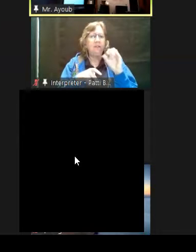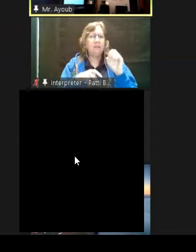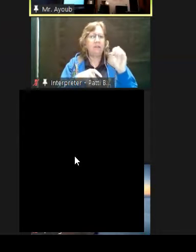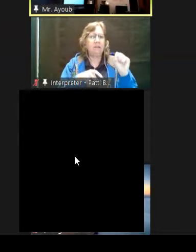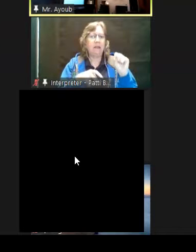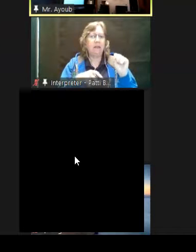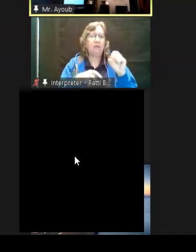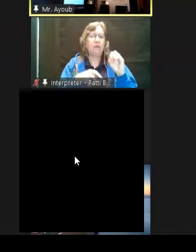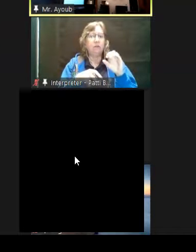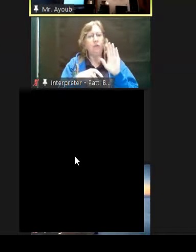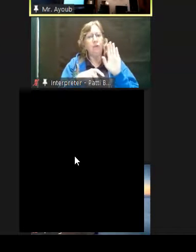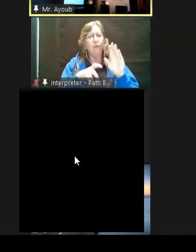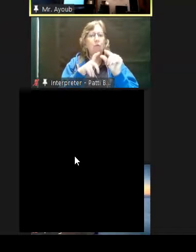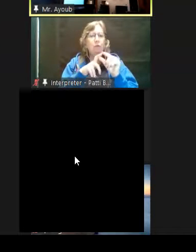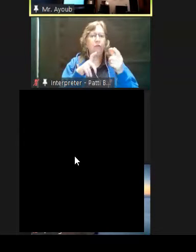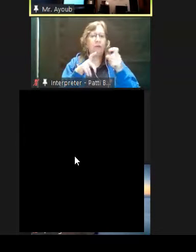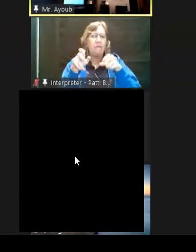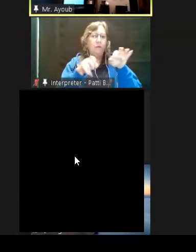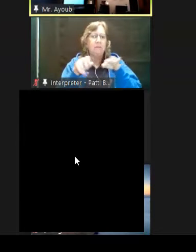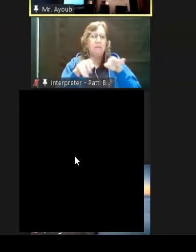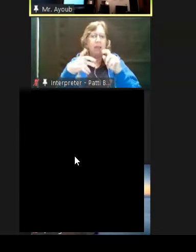me what they are